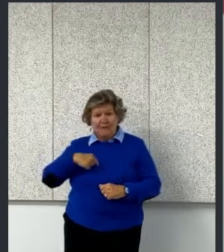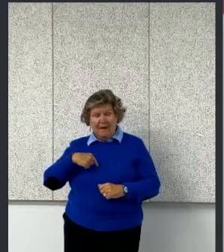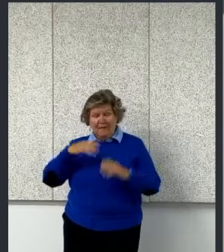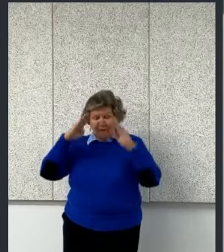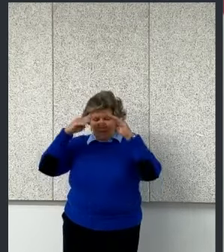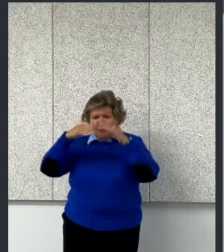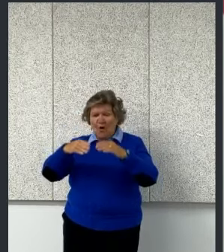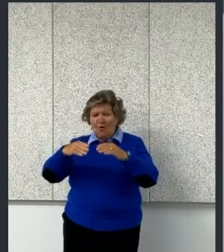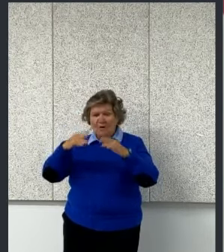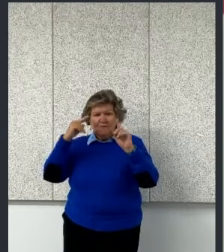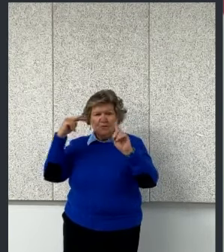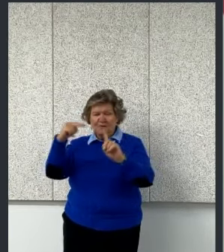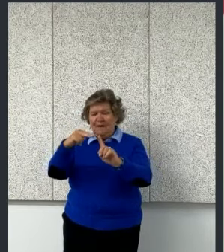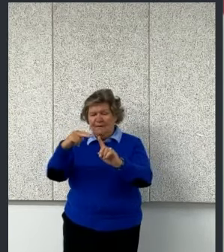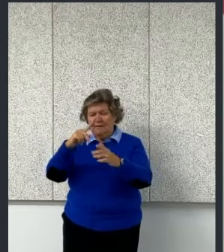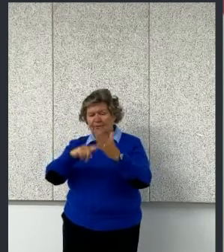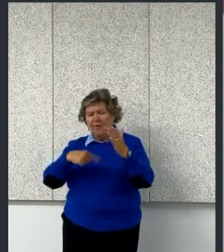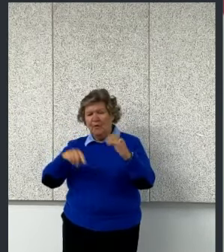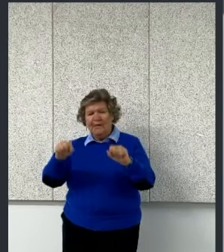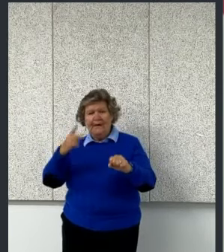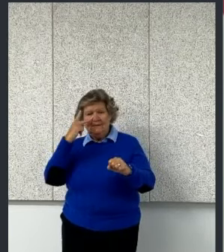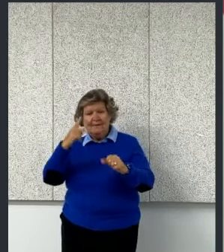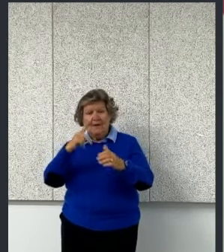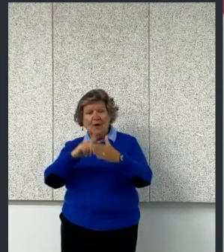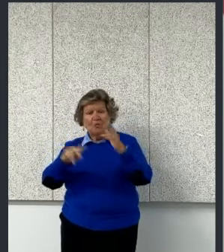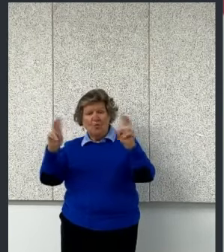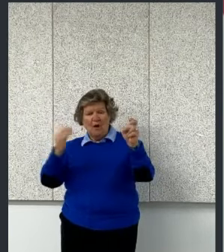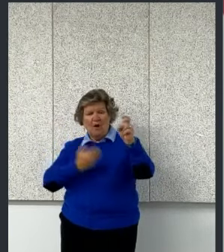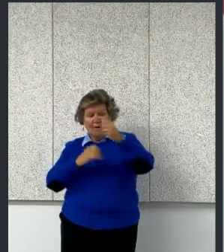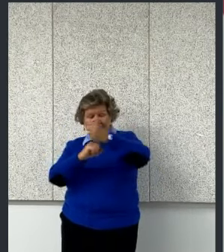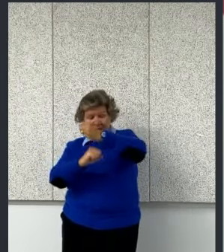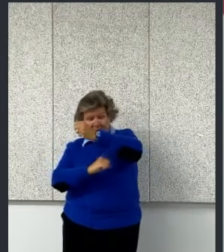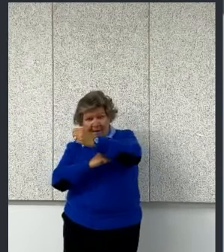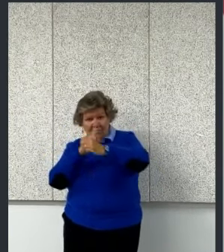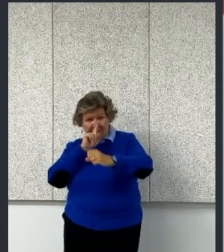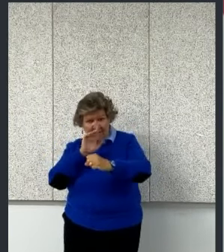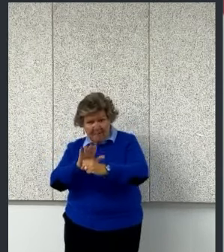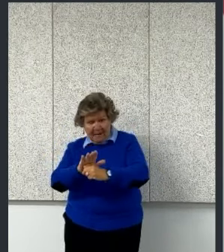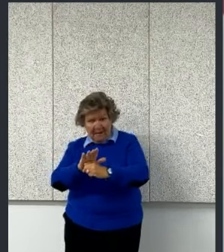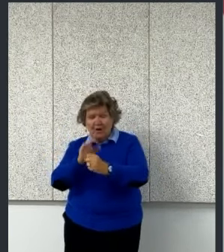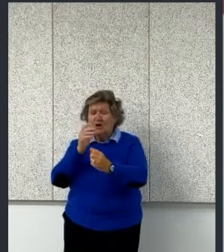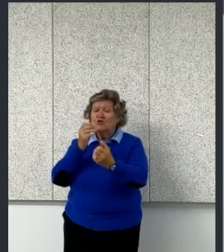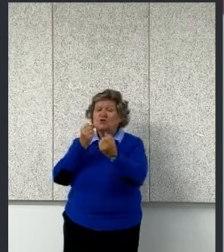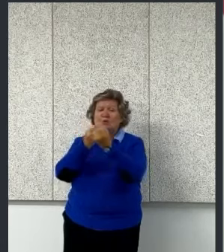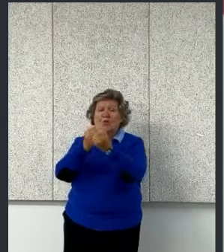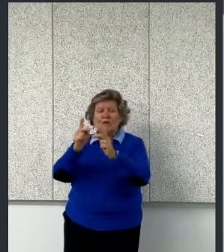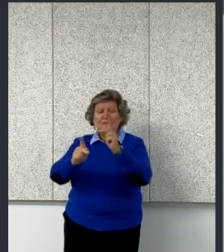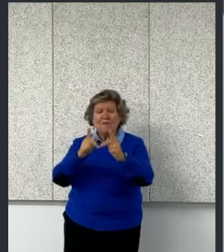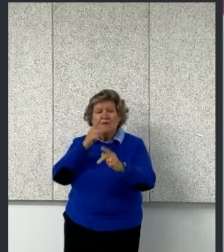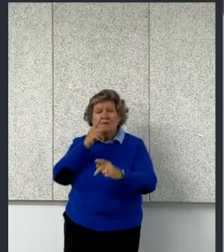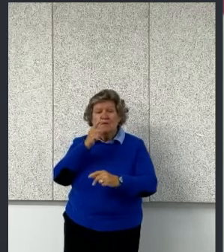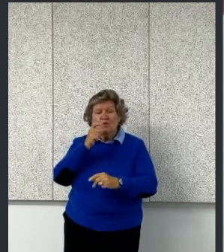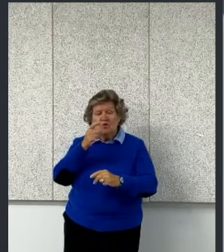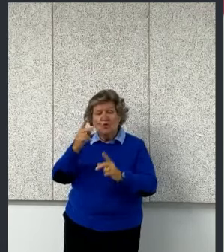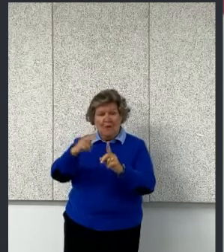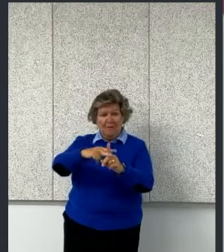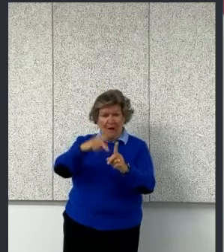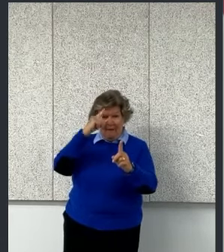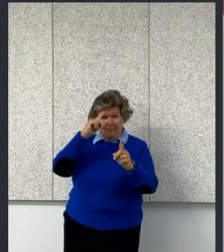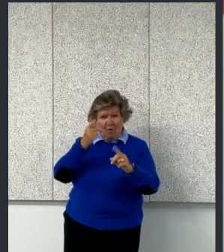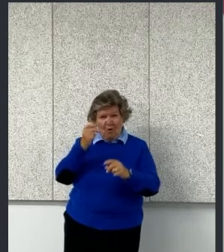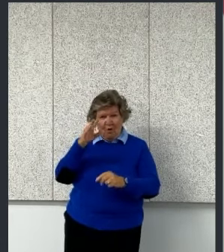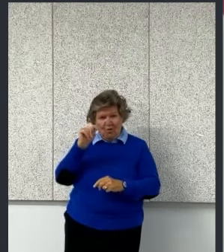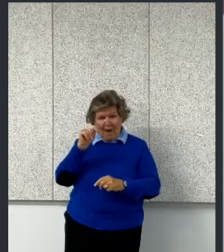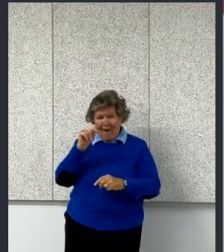perspective, what we're certainly seeing and what the foundation has a commitment to is supporting our grantees and the direction that, you know,